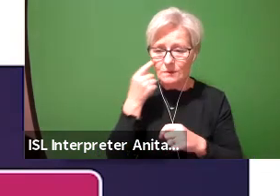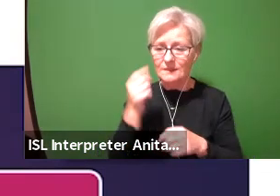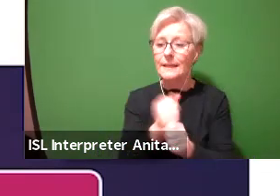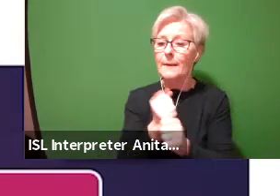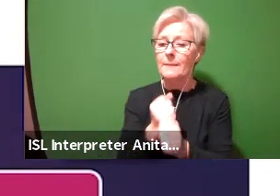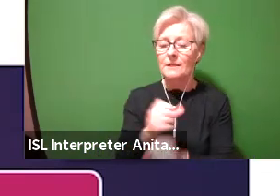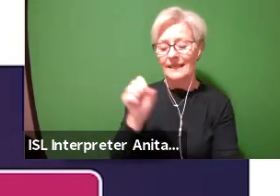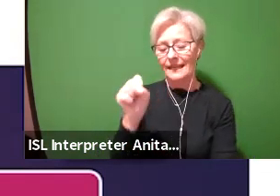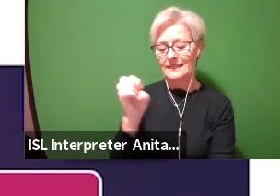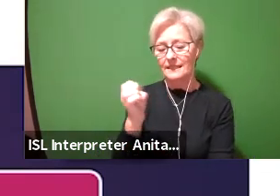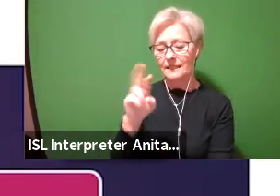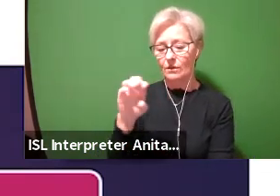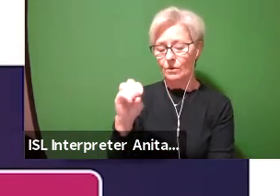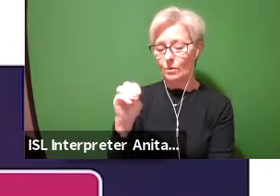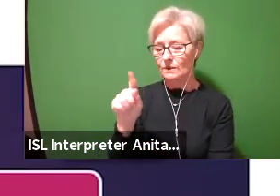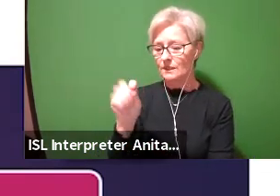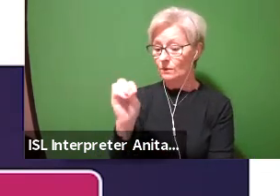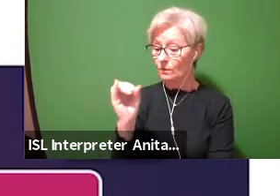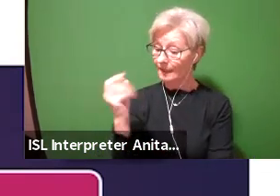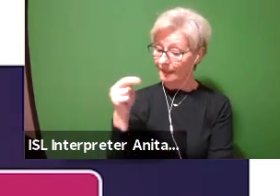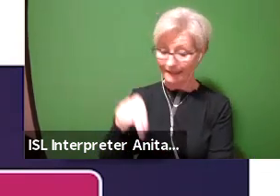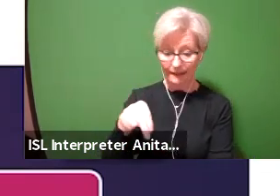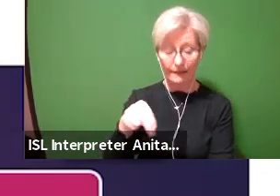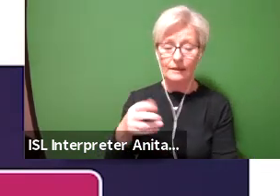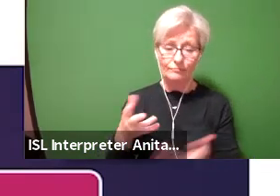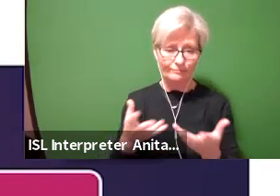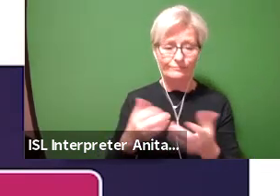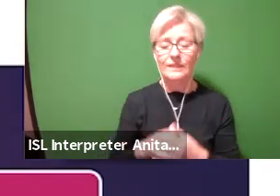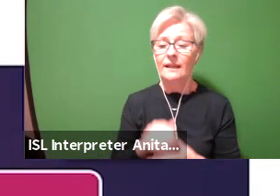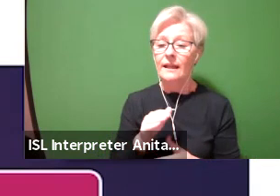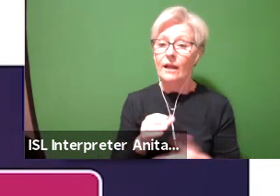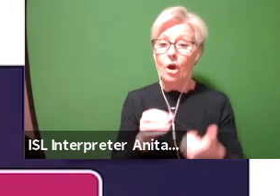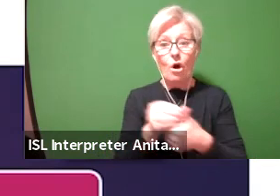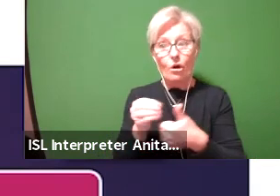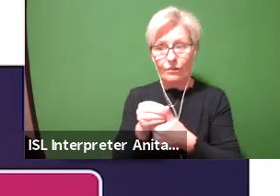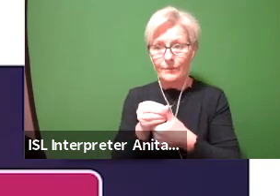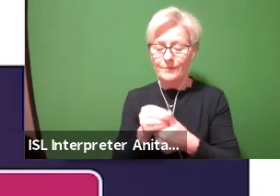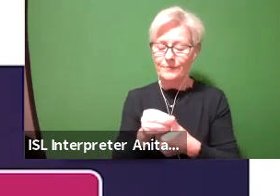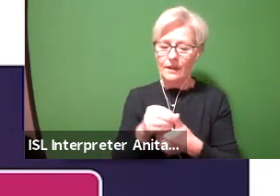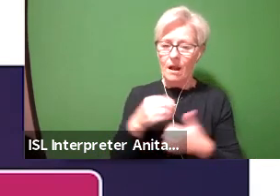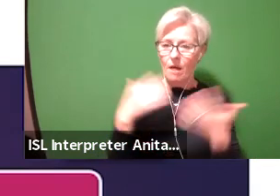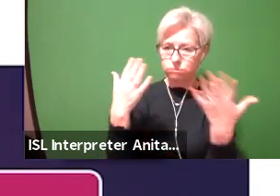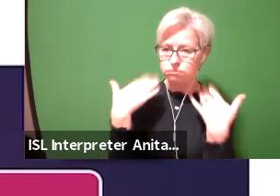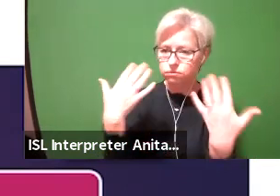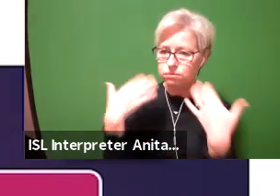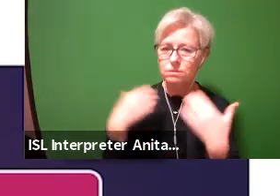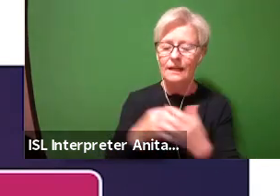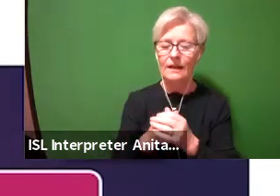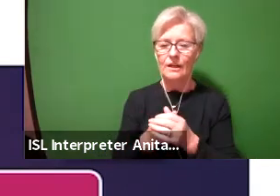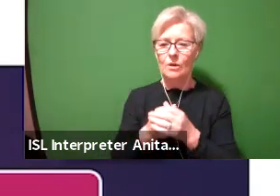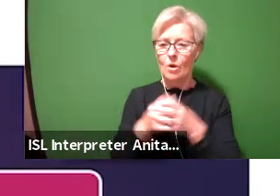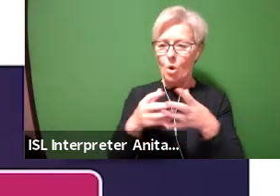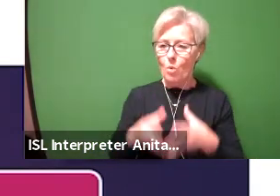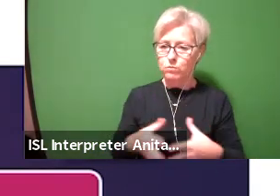we can see why it needs, might lead to symptoms like so. And the other symptoms are hot flushes, increased weight